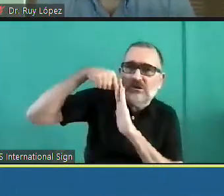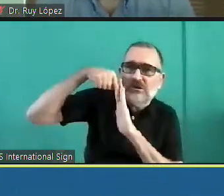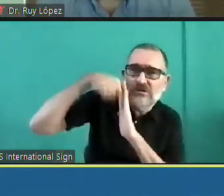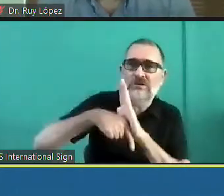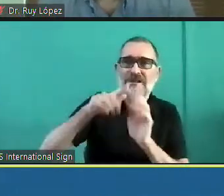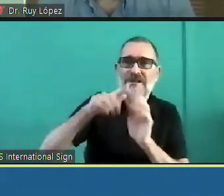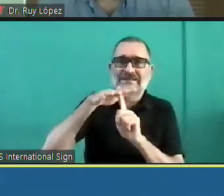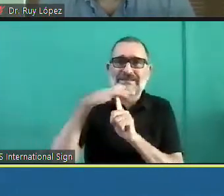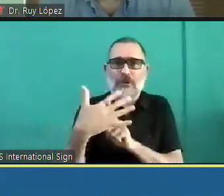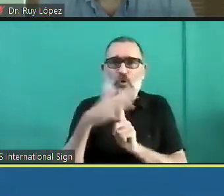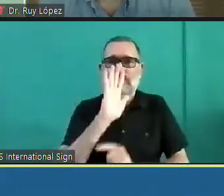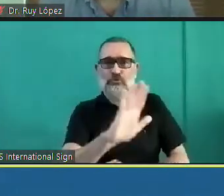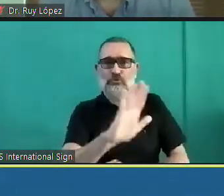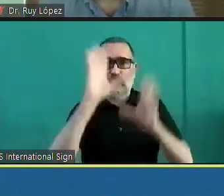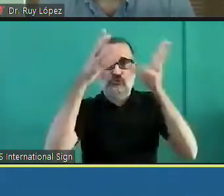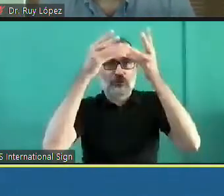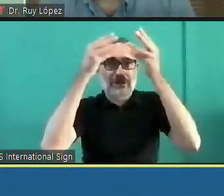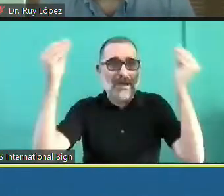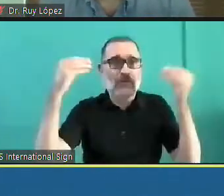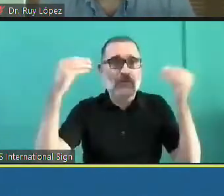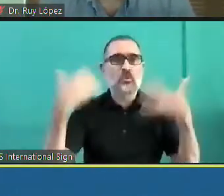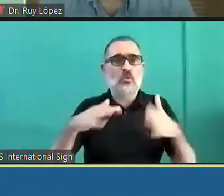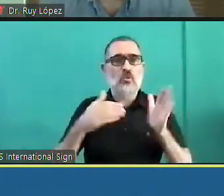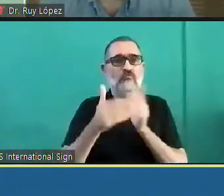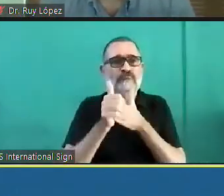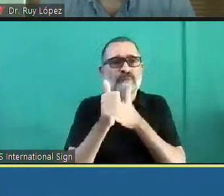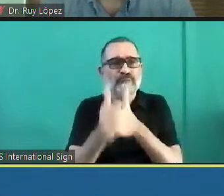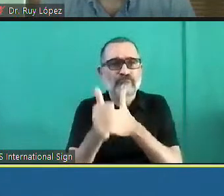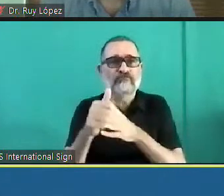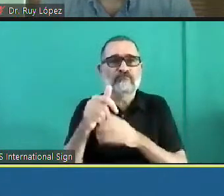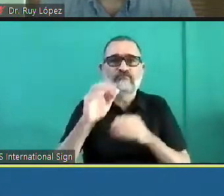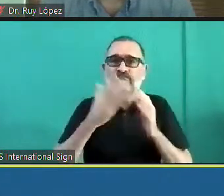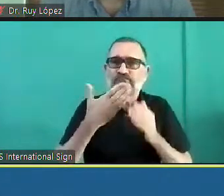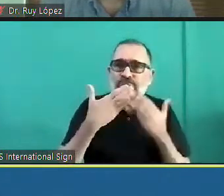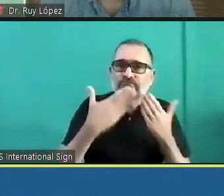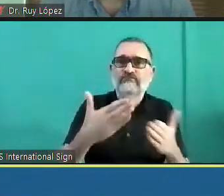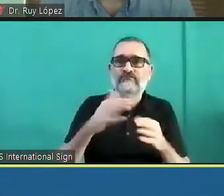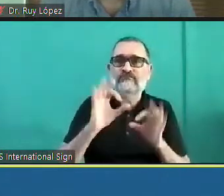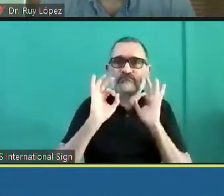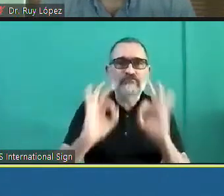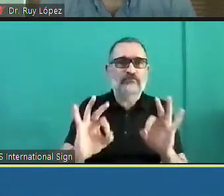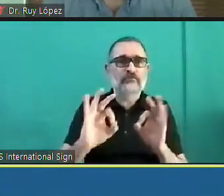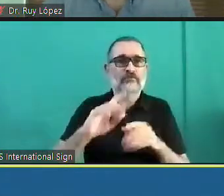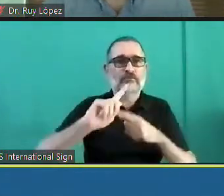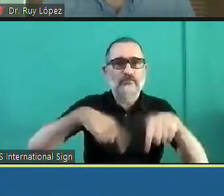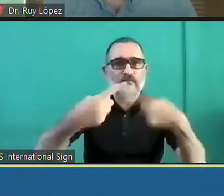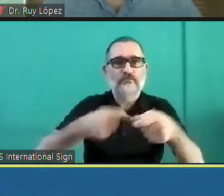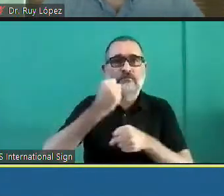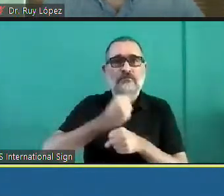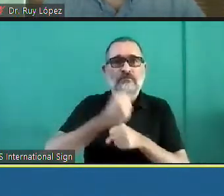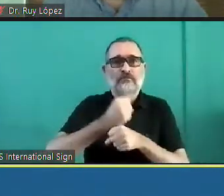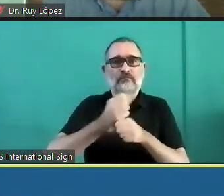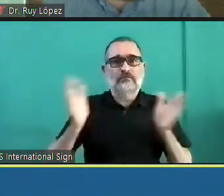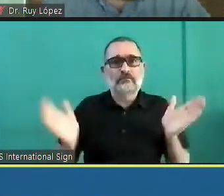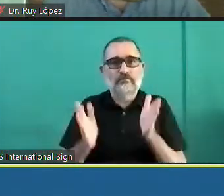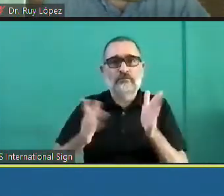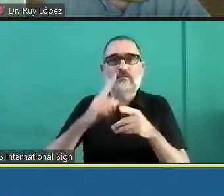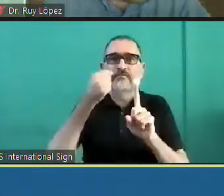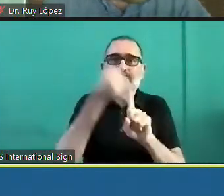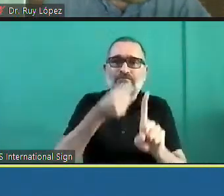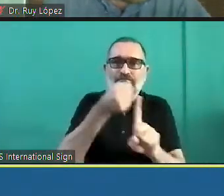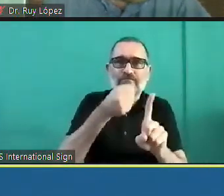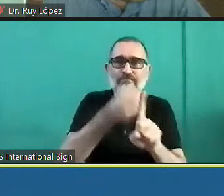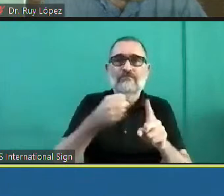Health from Harvard in nutritional epidemiology. He has a master's degree from the National Autonomous University